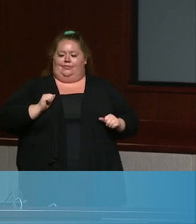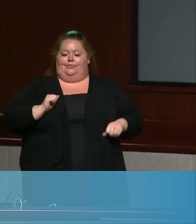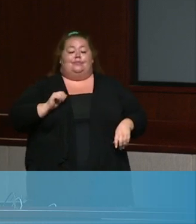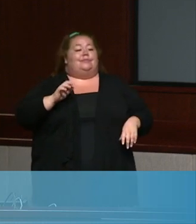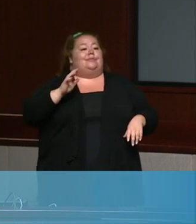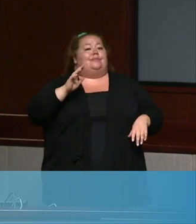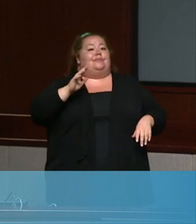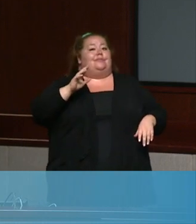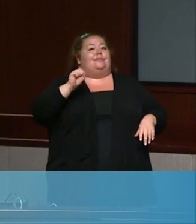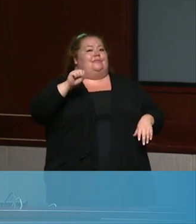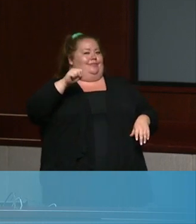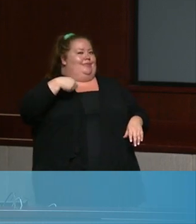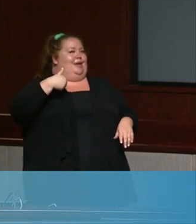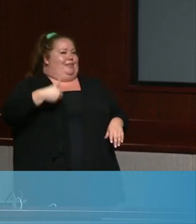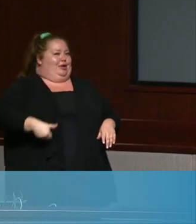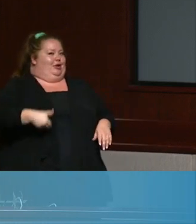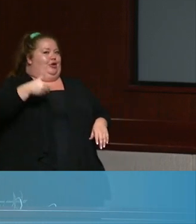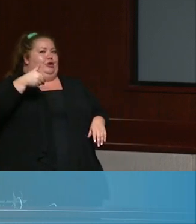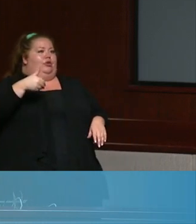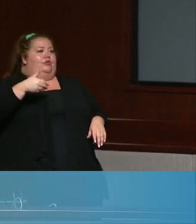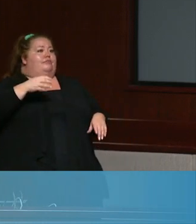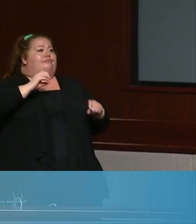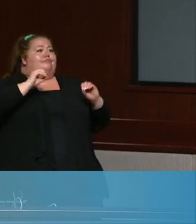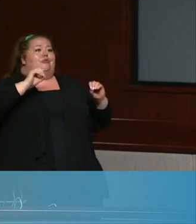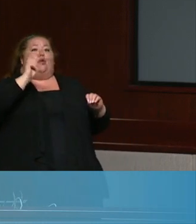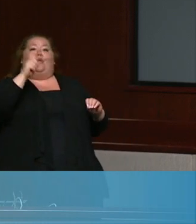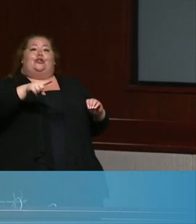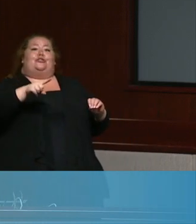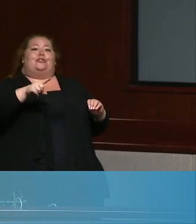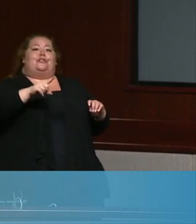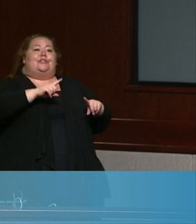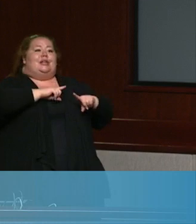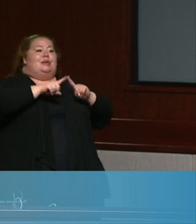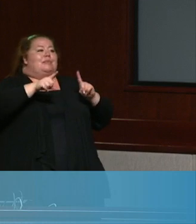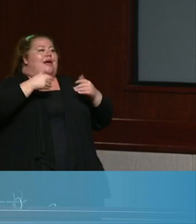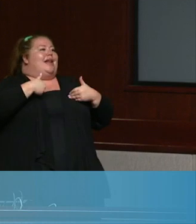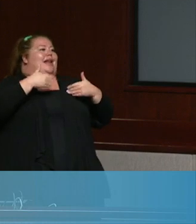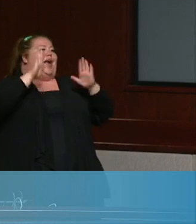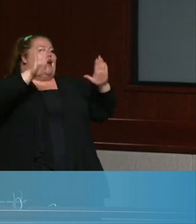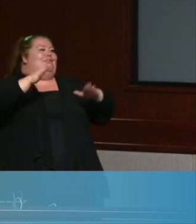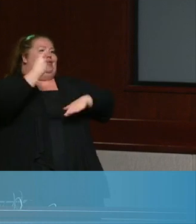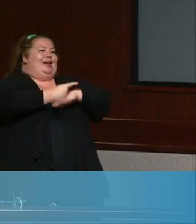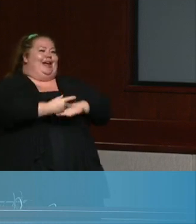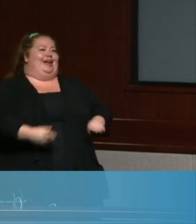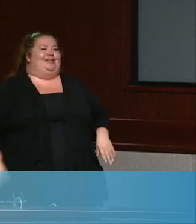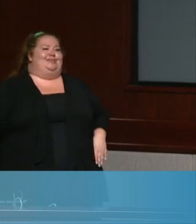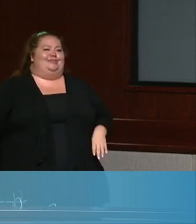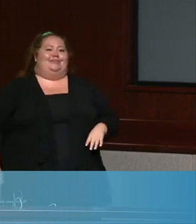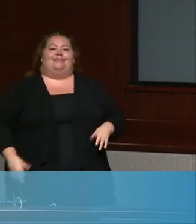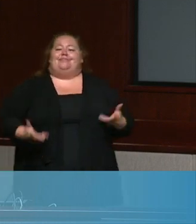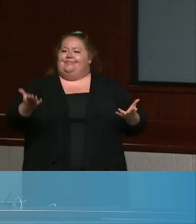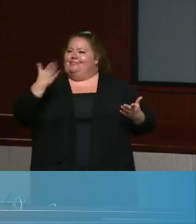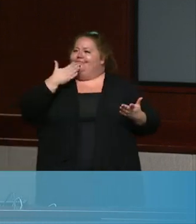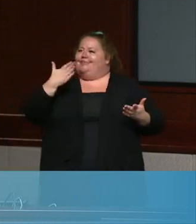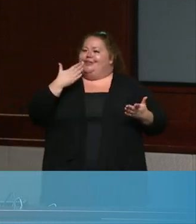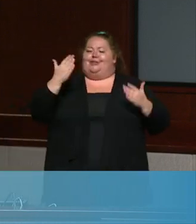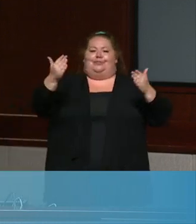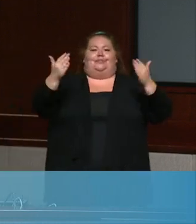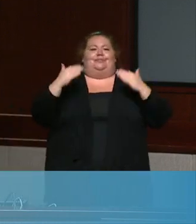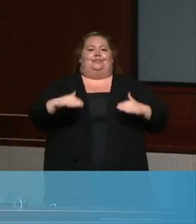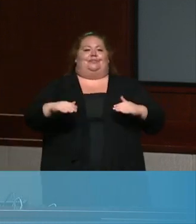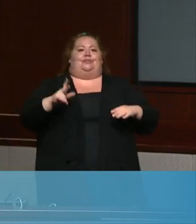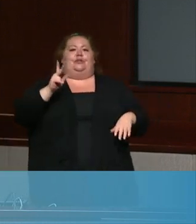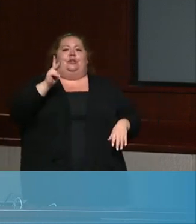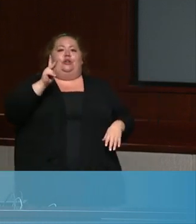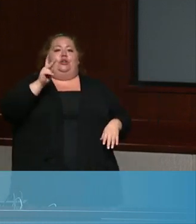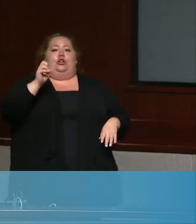I am here. I don't have any questions, but I hope everyone has a great day. Great, thank you. We'll go on. Our next outlet is Kern Radio.